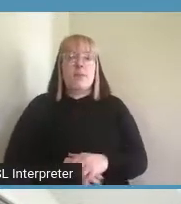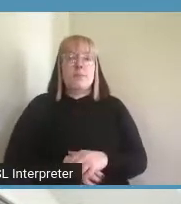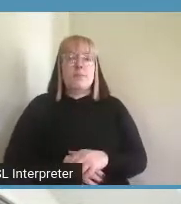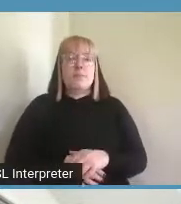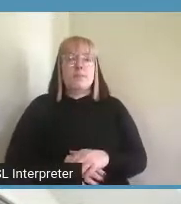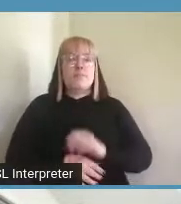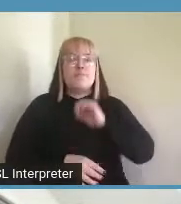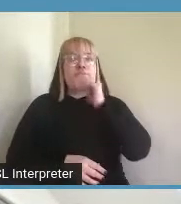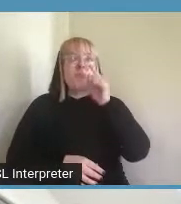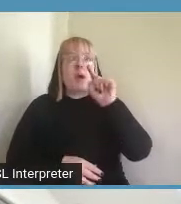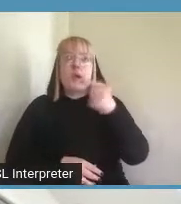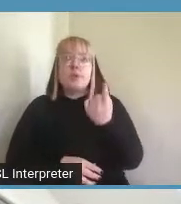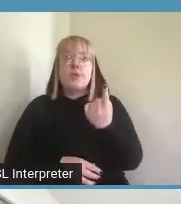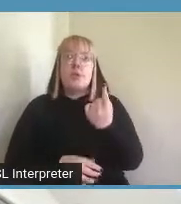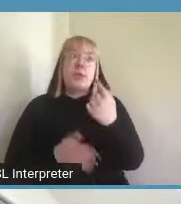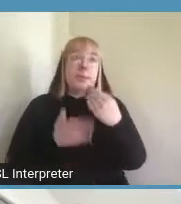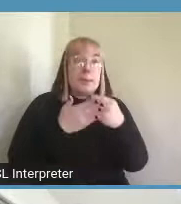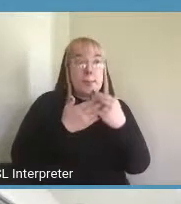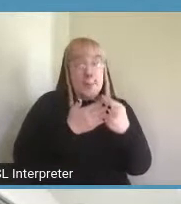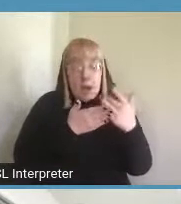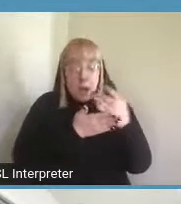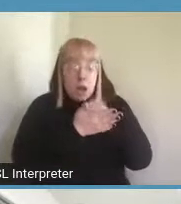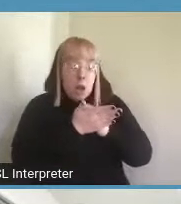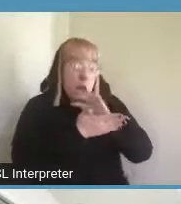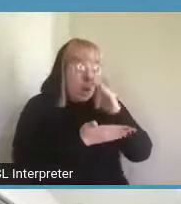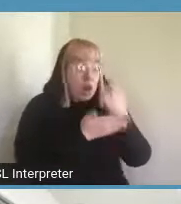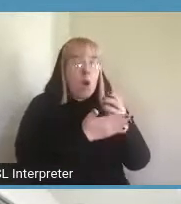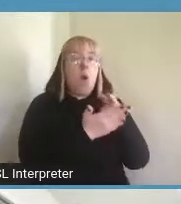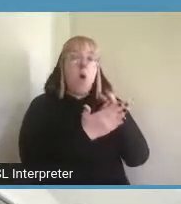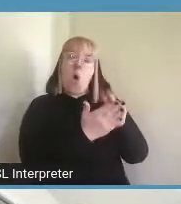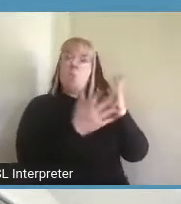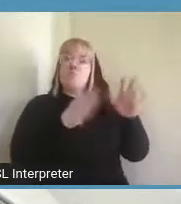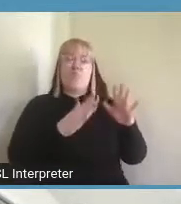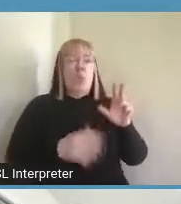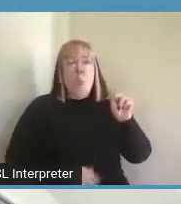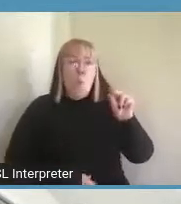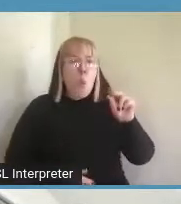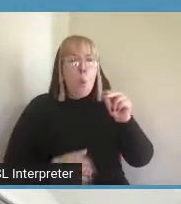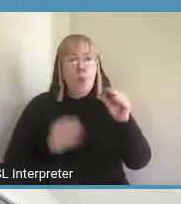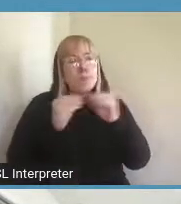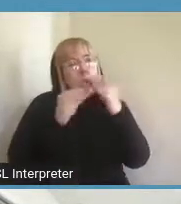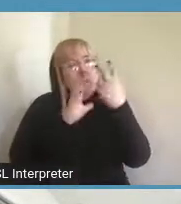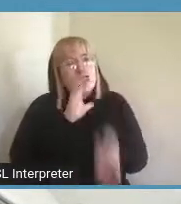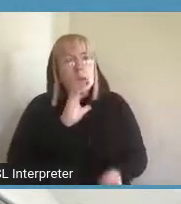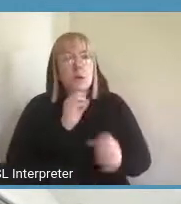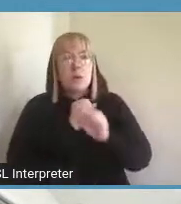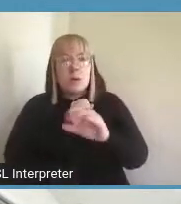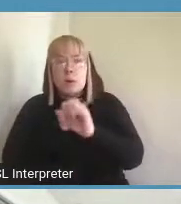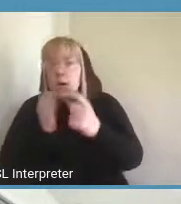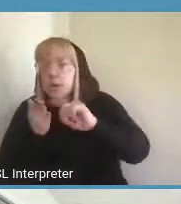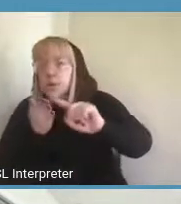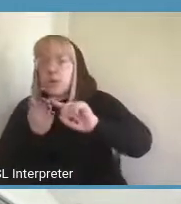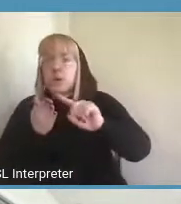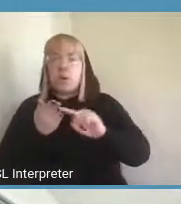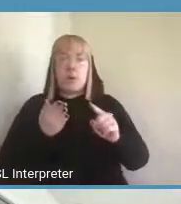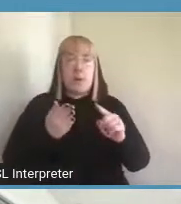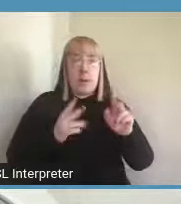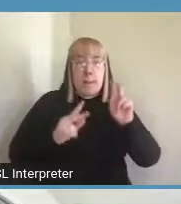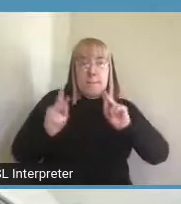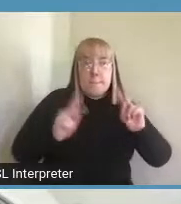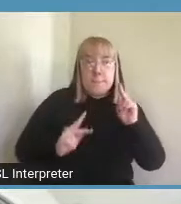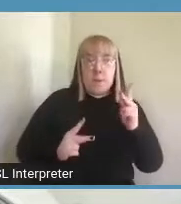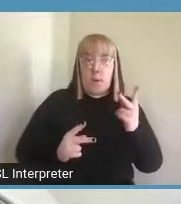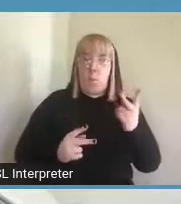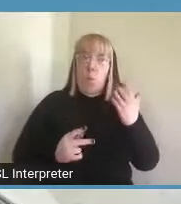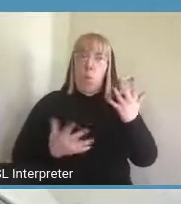at how much money did we make in the shop. We're also looking at our market research. Are we top of mind? Do people have intent to